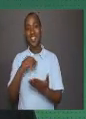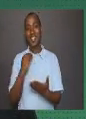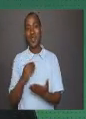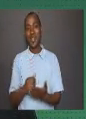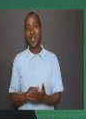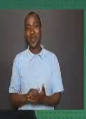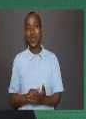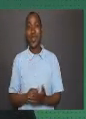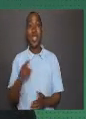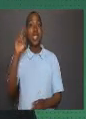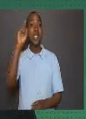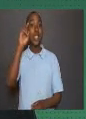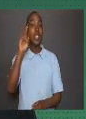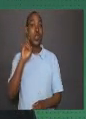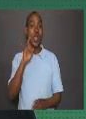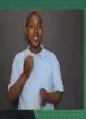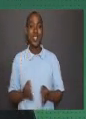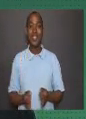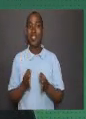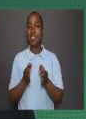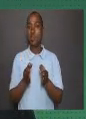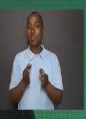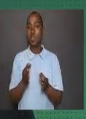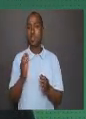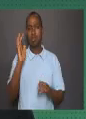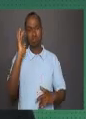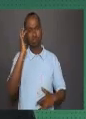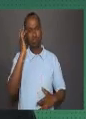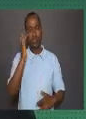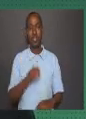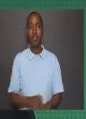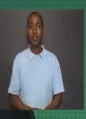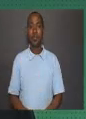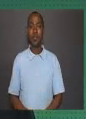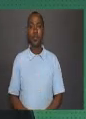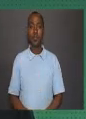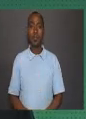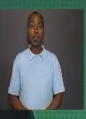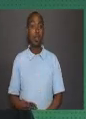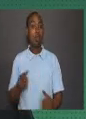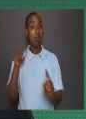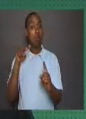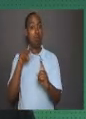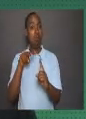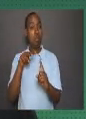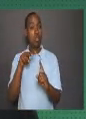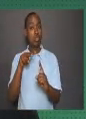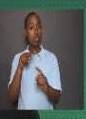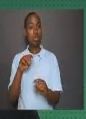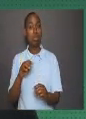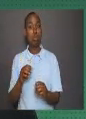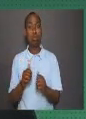about sexually transmitted diseases. We focused on a few